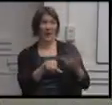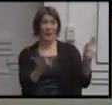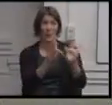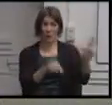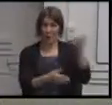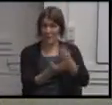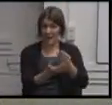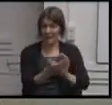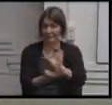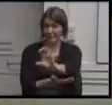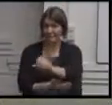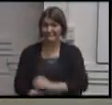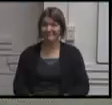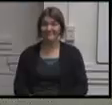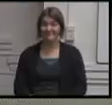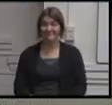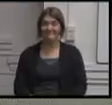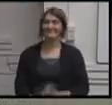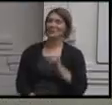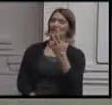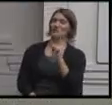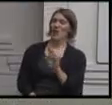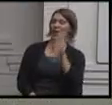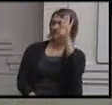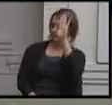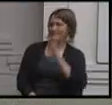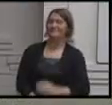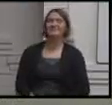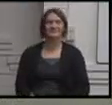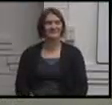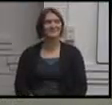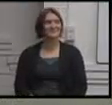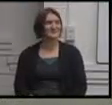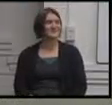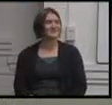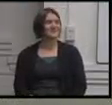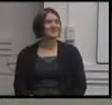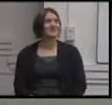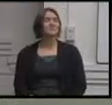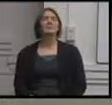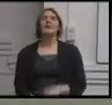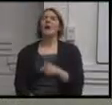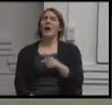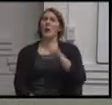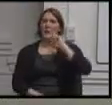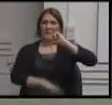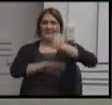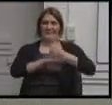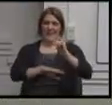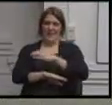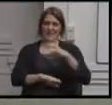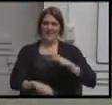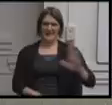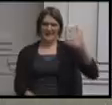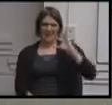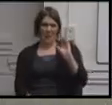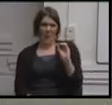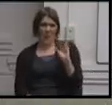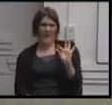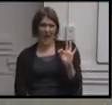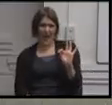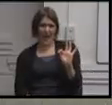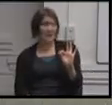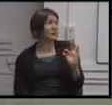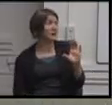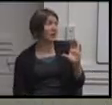a follow-up on that, when it was first formed in 2009, right? Brattleboro